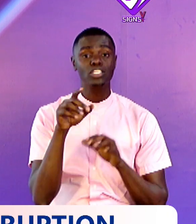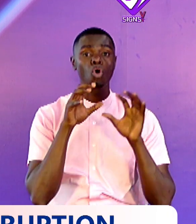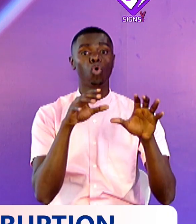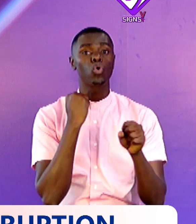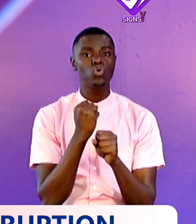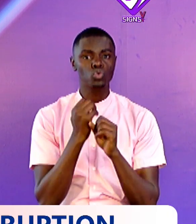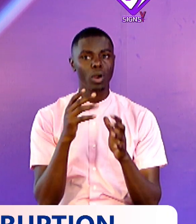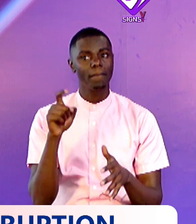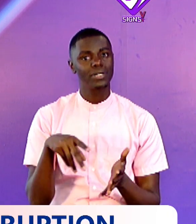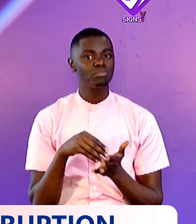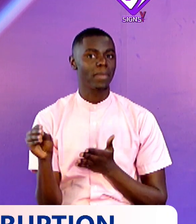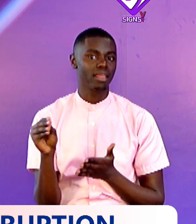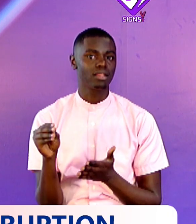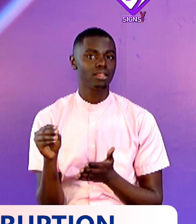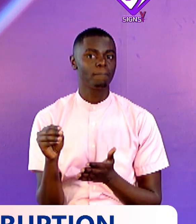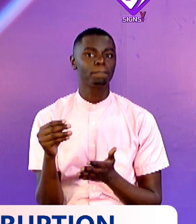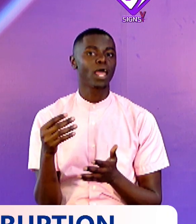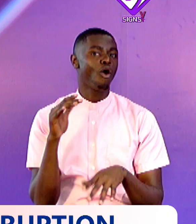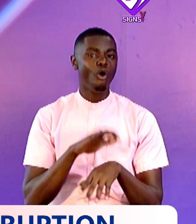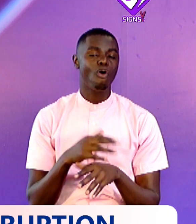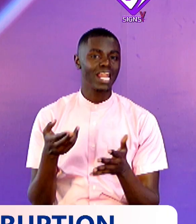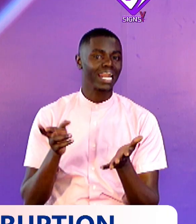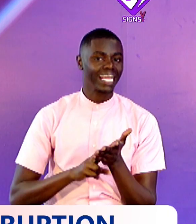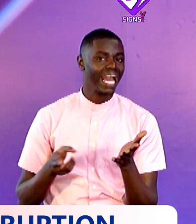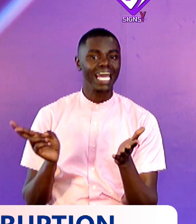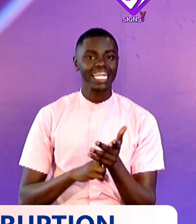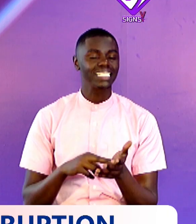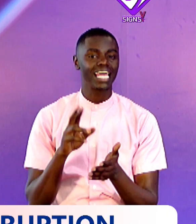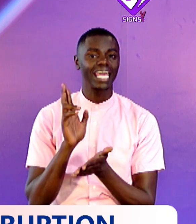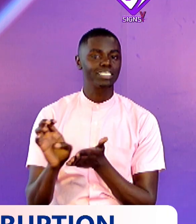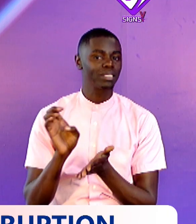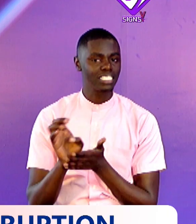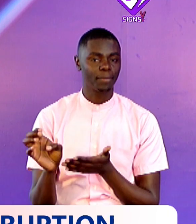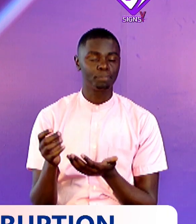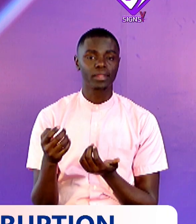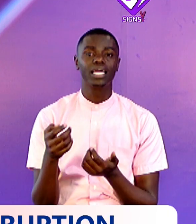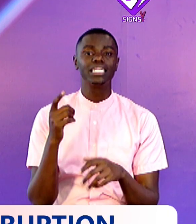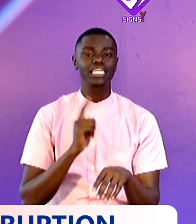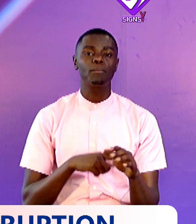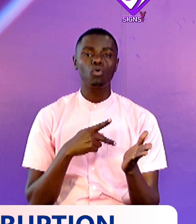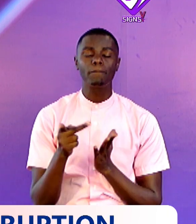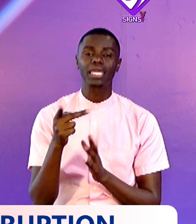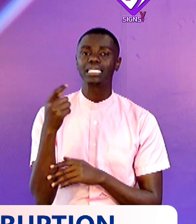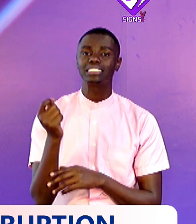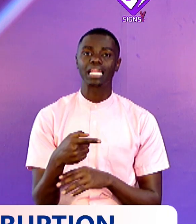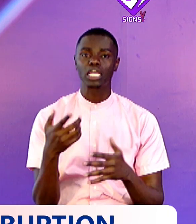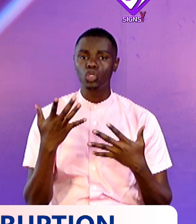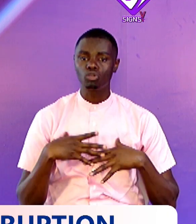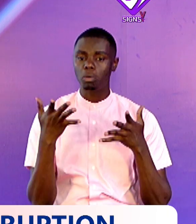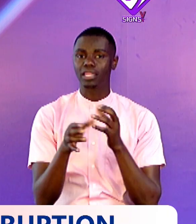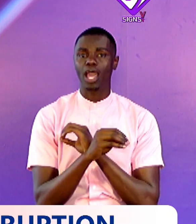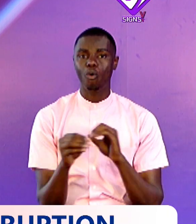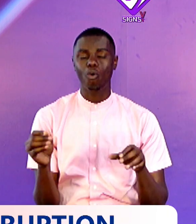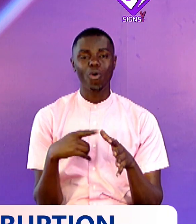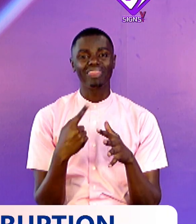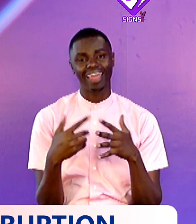have to be paid. That is on a recurrent expenditure. And that So when you in, pay salaries to people that do not exist. yeah, and that